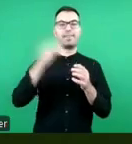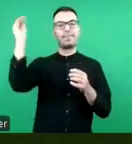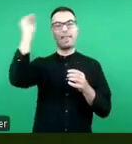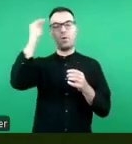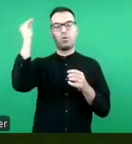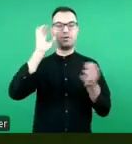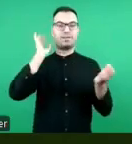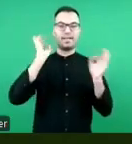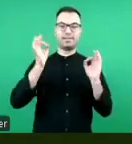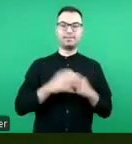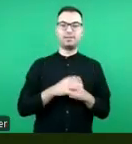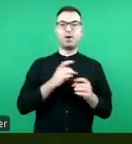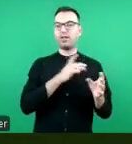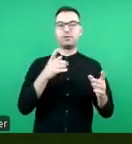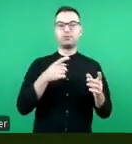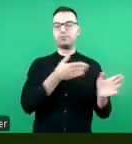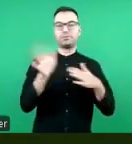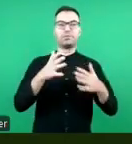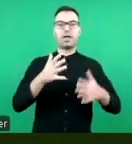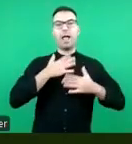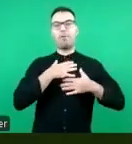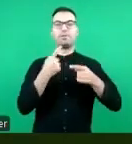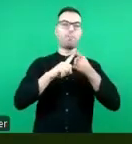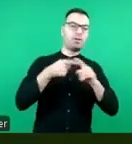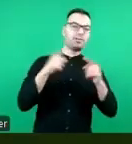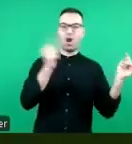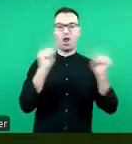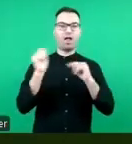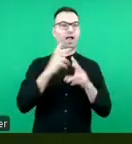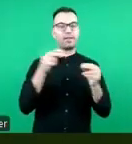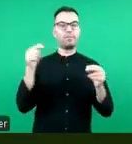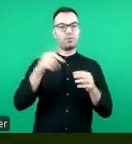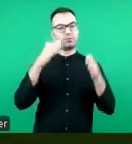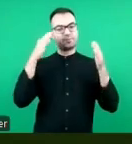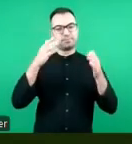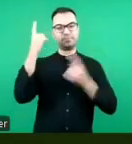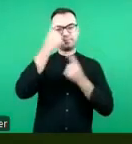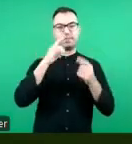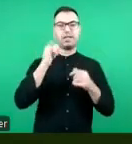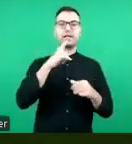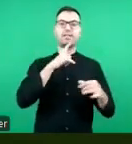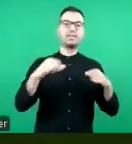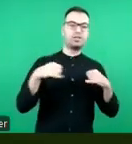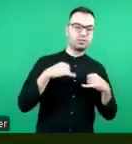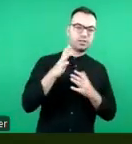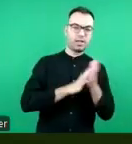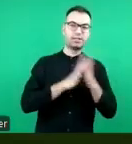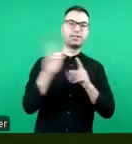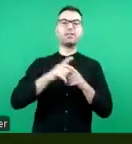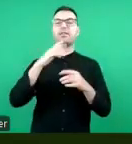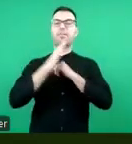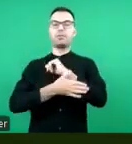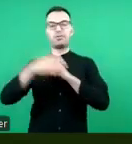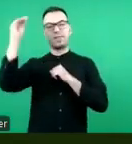moved to an emotional and political level instead of being closely tied to management goals and scientific data we